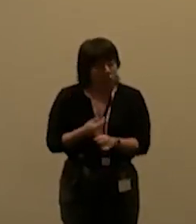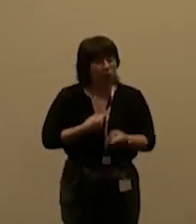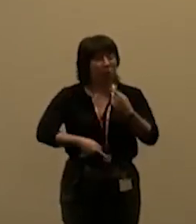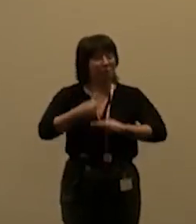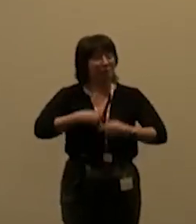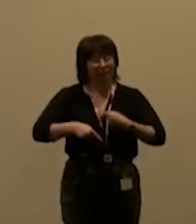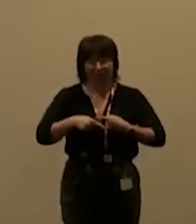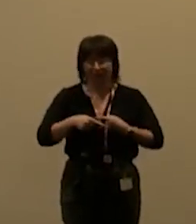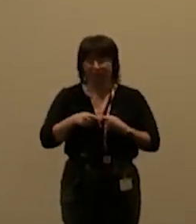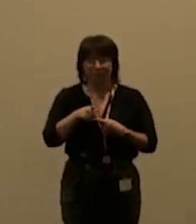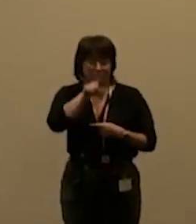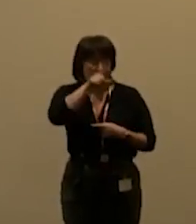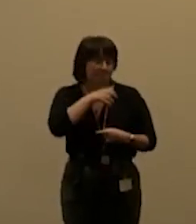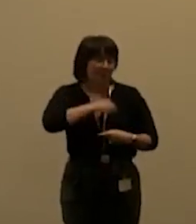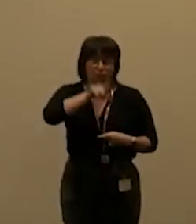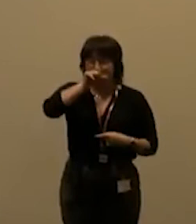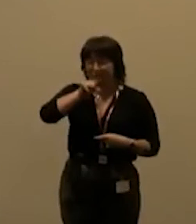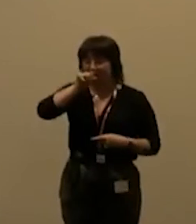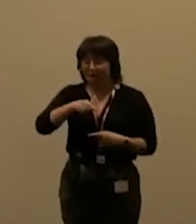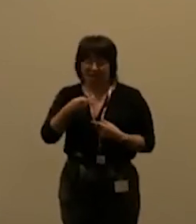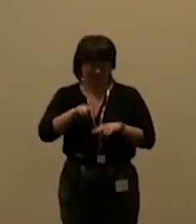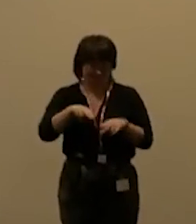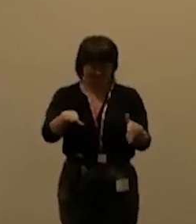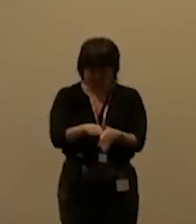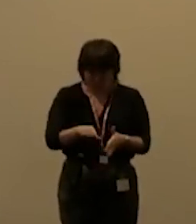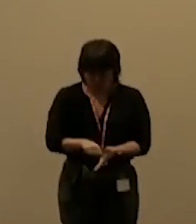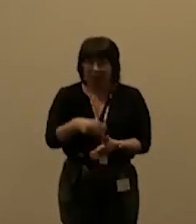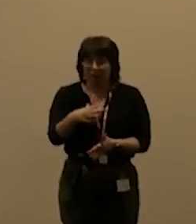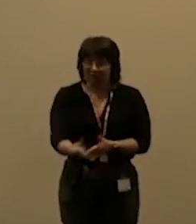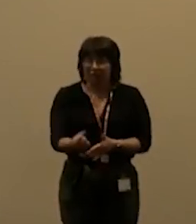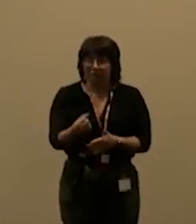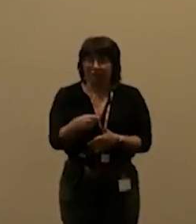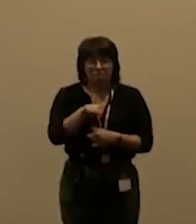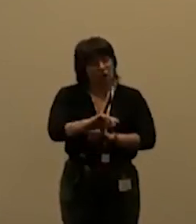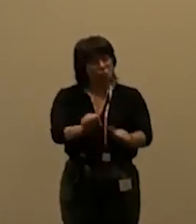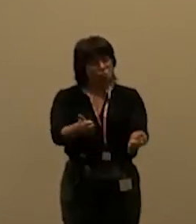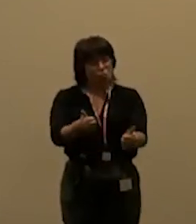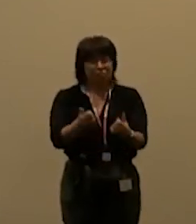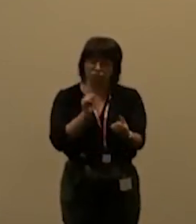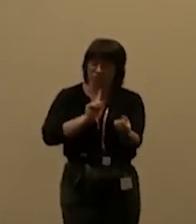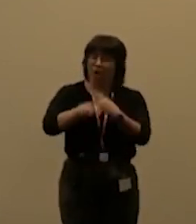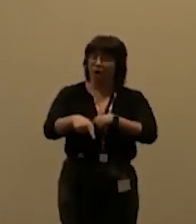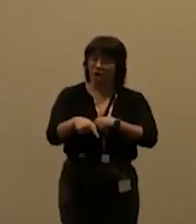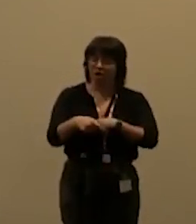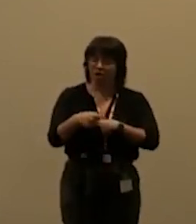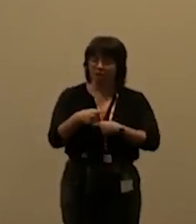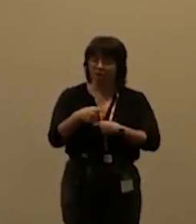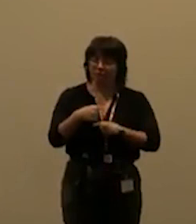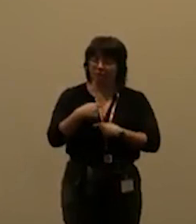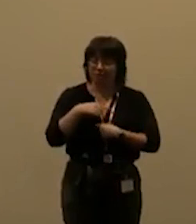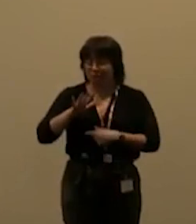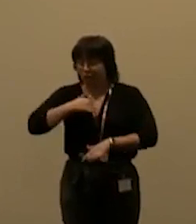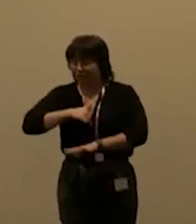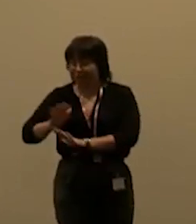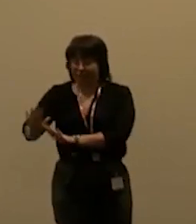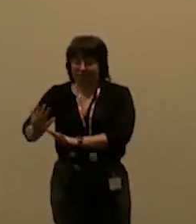to that, like the guys on Twitter are really good. So like, Yeah. if you do have any issues or anything like that, then they are good at getting back to you. I've had, don't need to bring